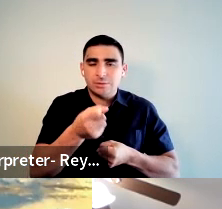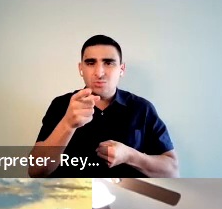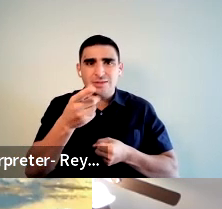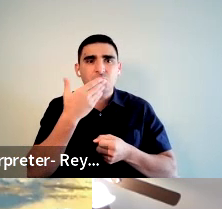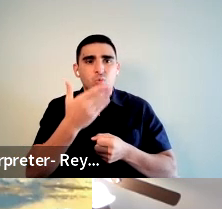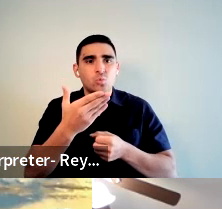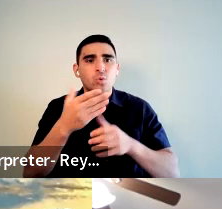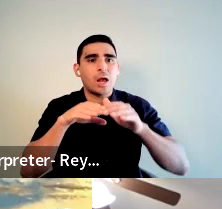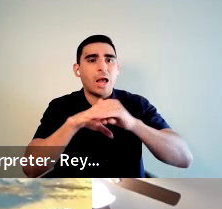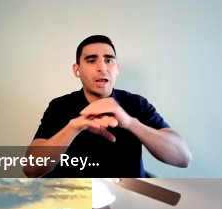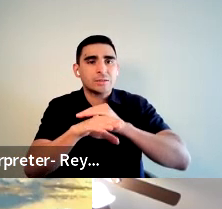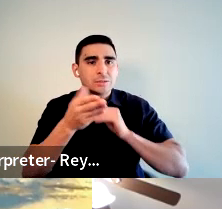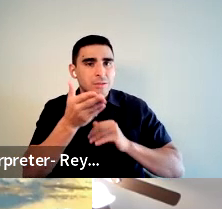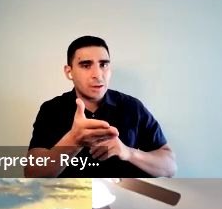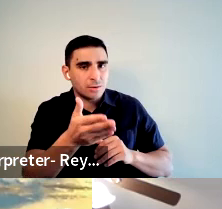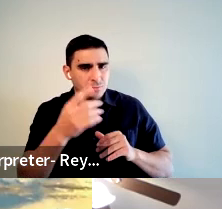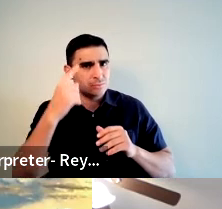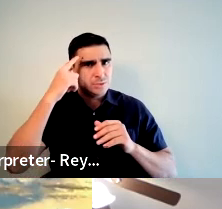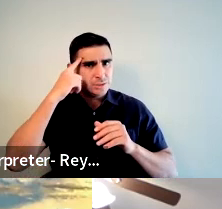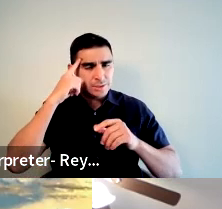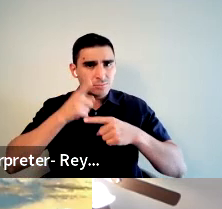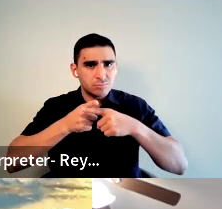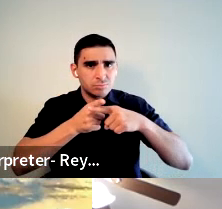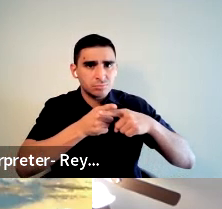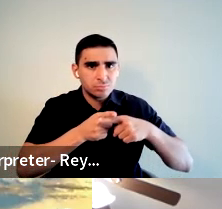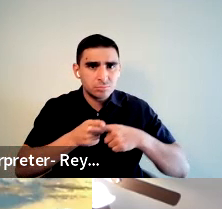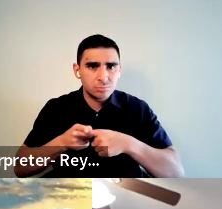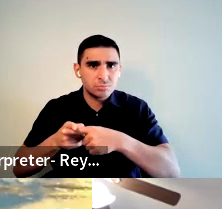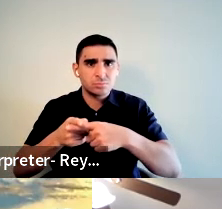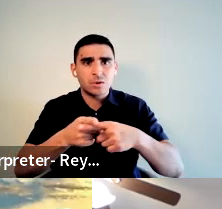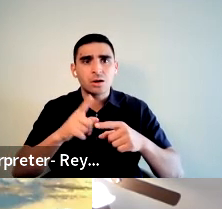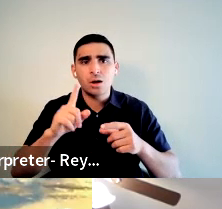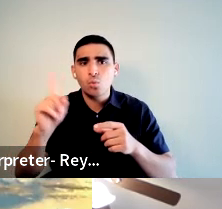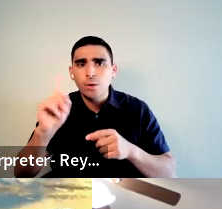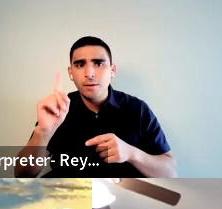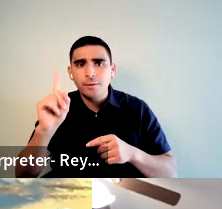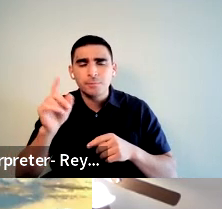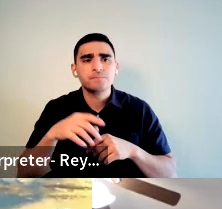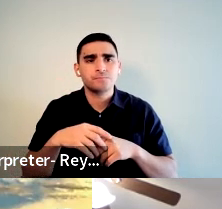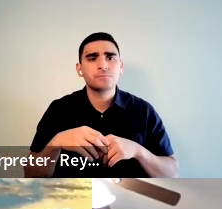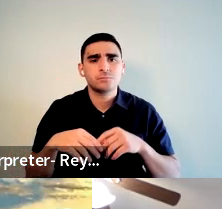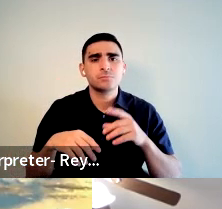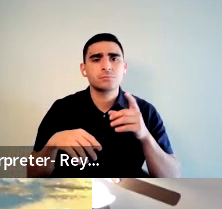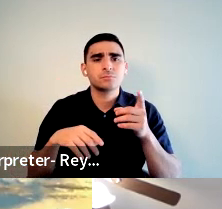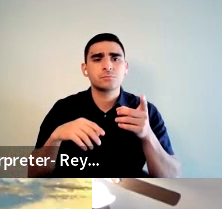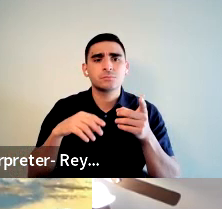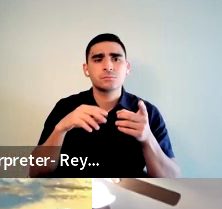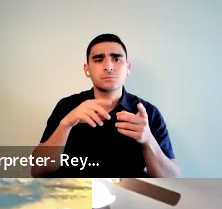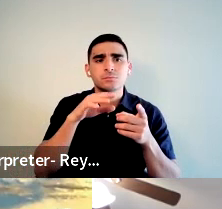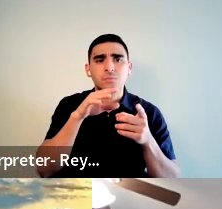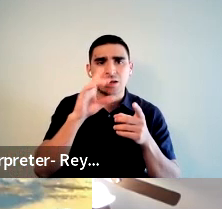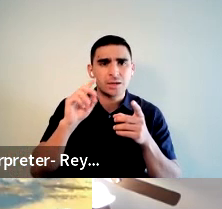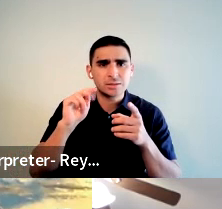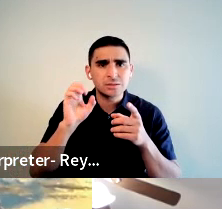another way of thinking about this work. So Tucker, you did such a great job on the documents, and really, I heard